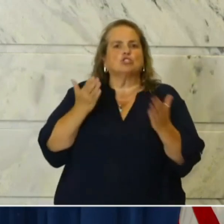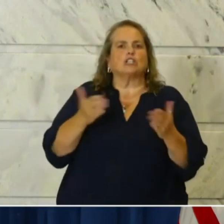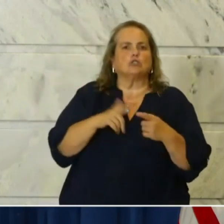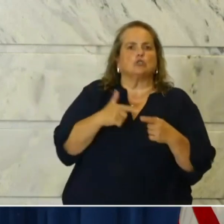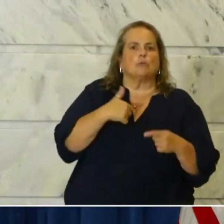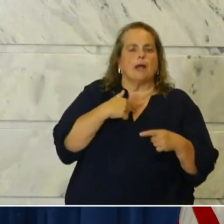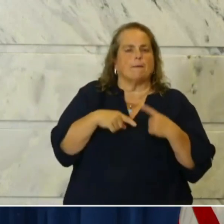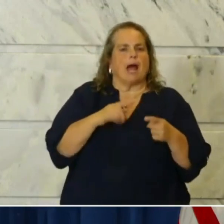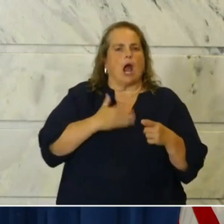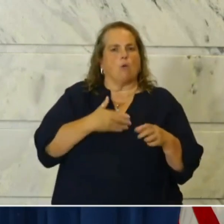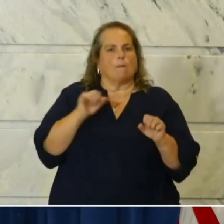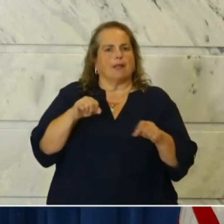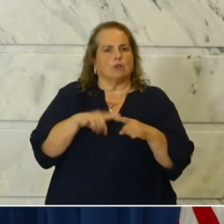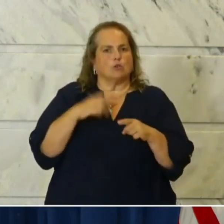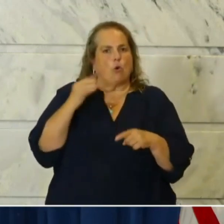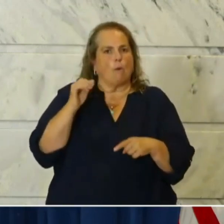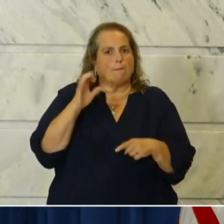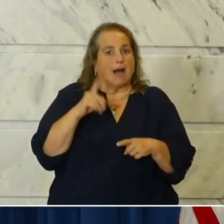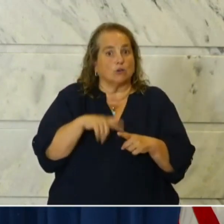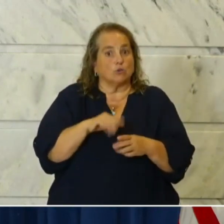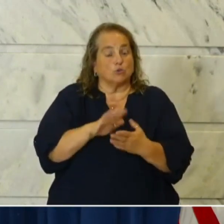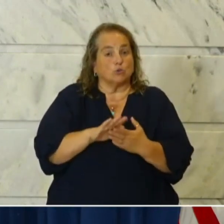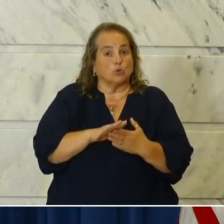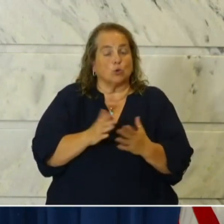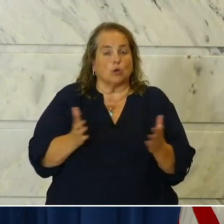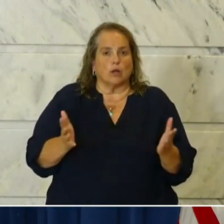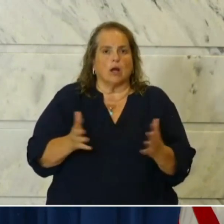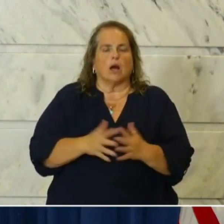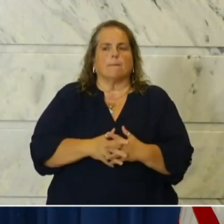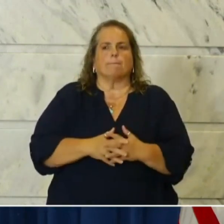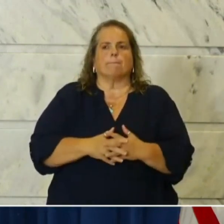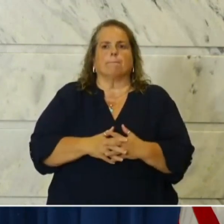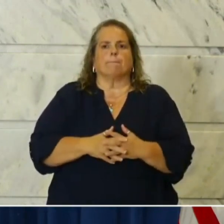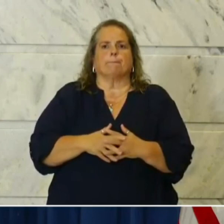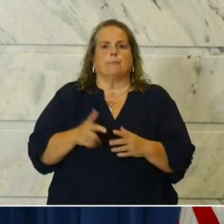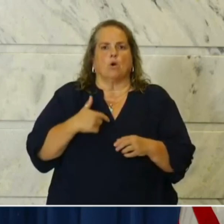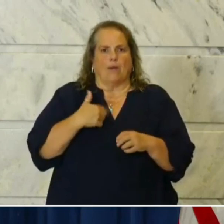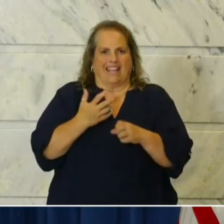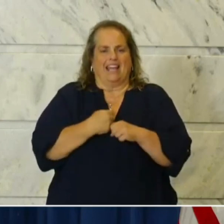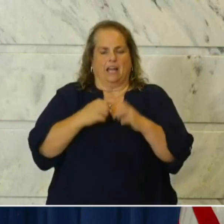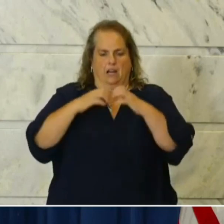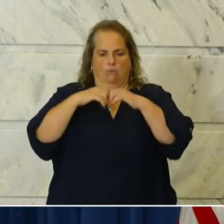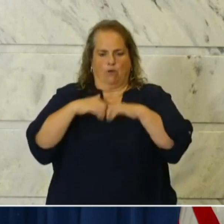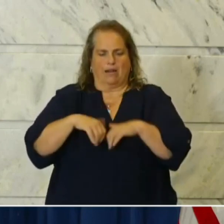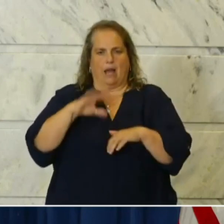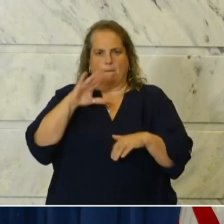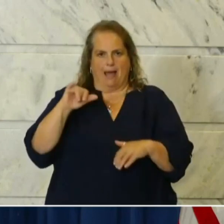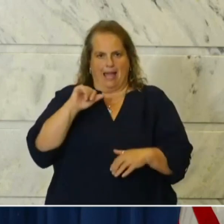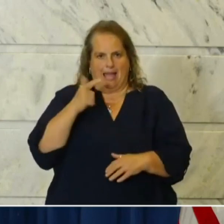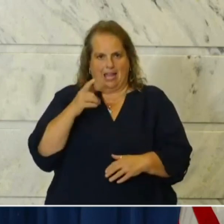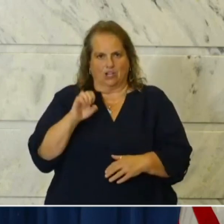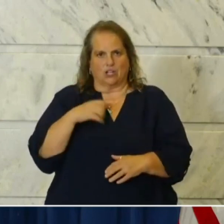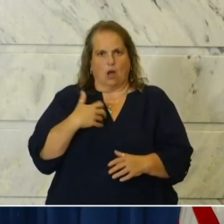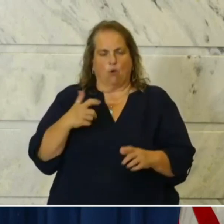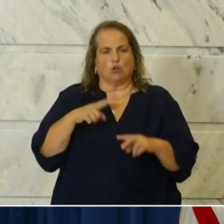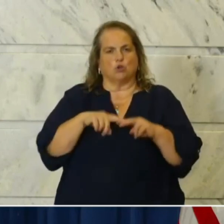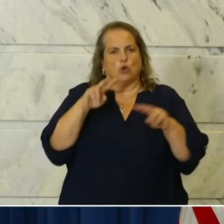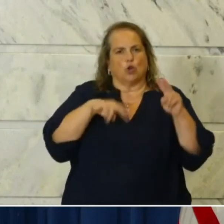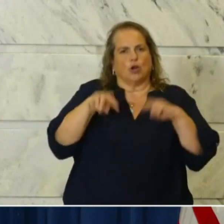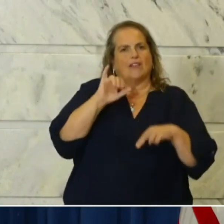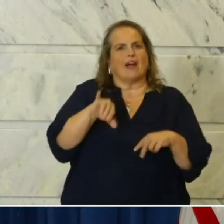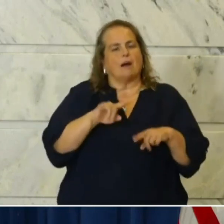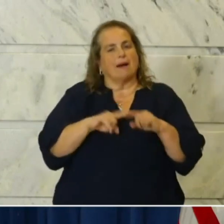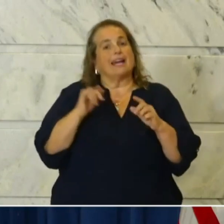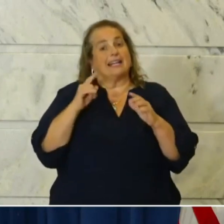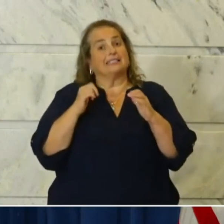our ability to go back to school. We get a breakdown by age, and I'd want to look at that. But it's fair